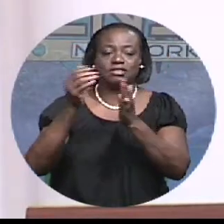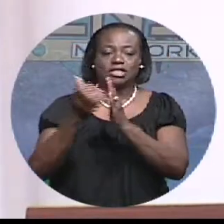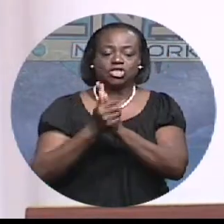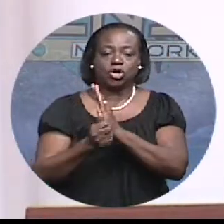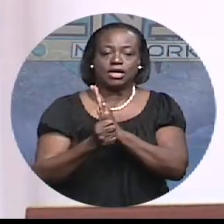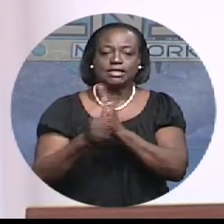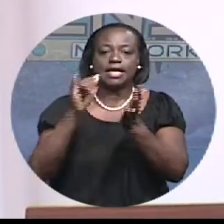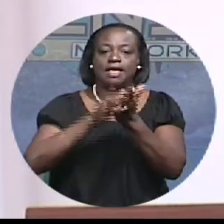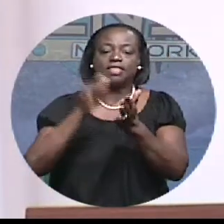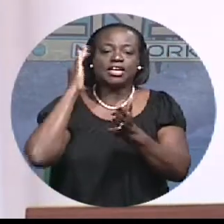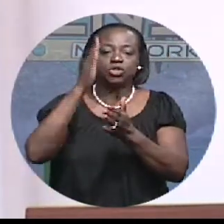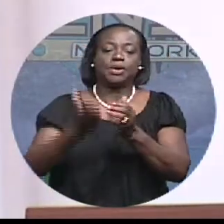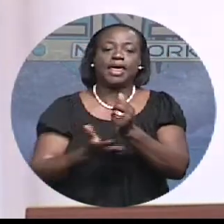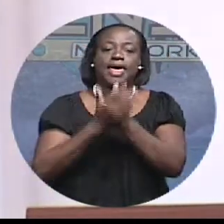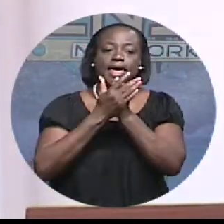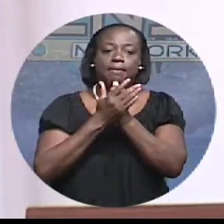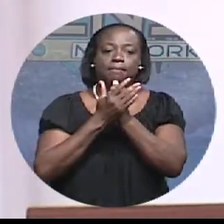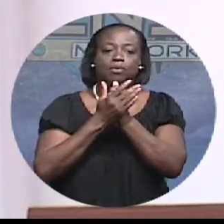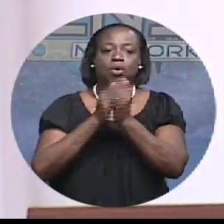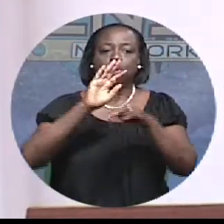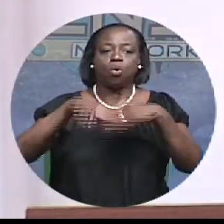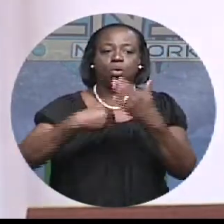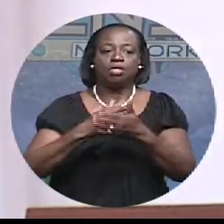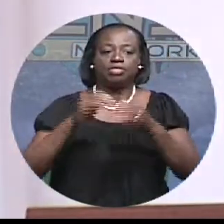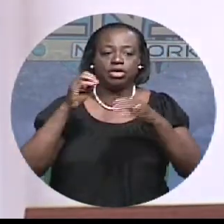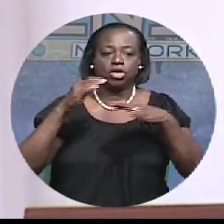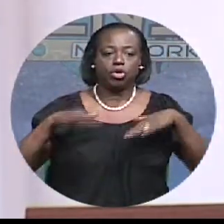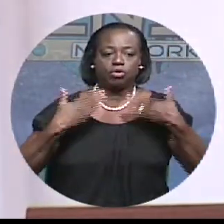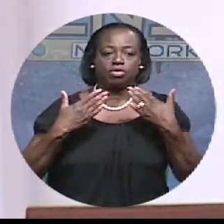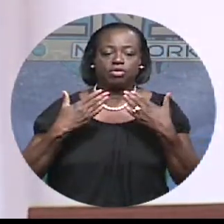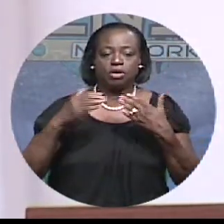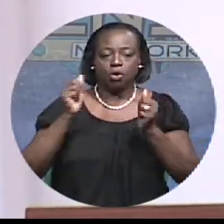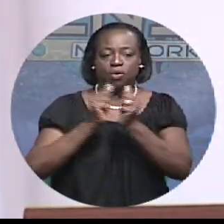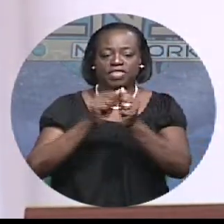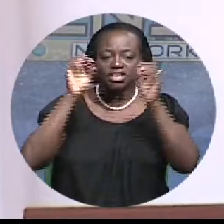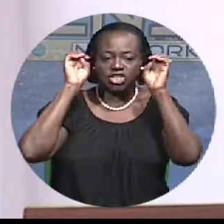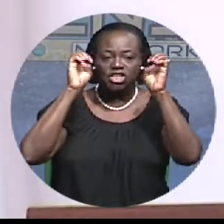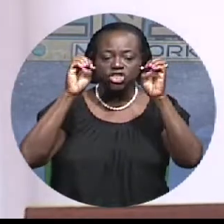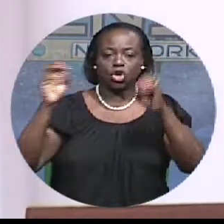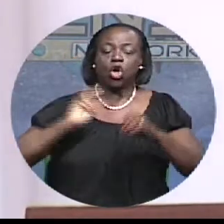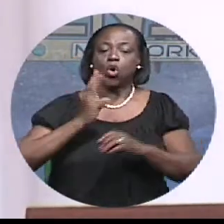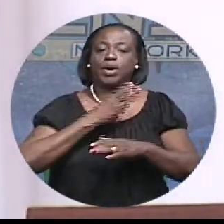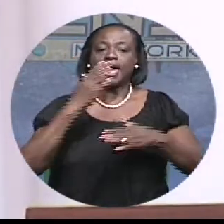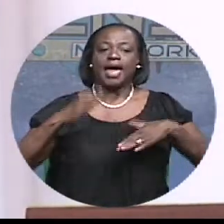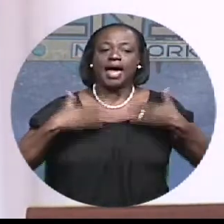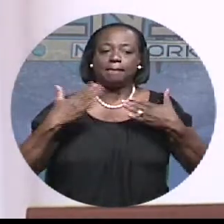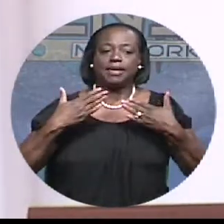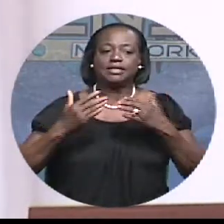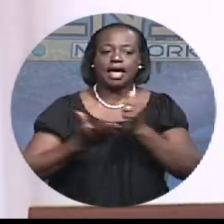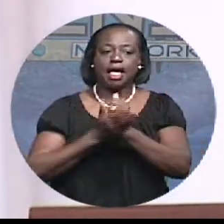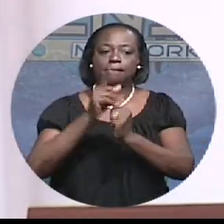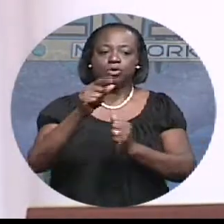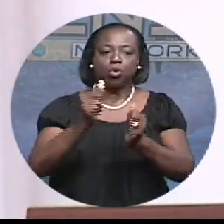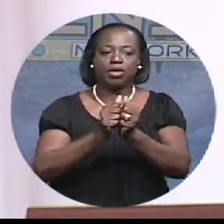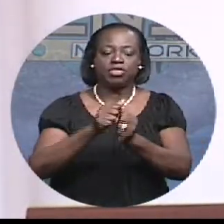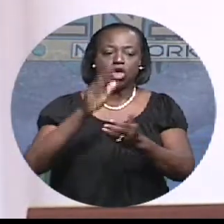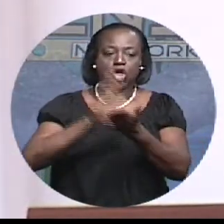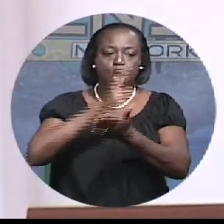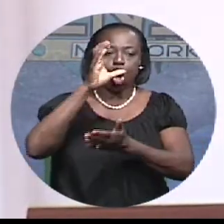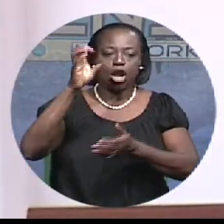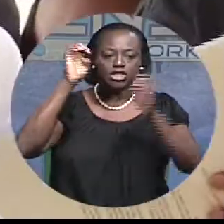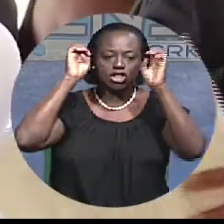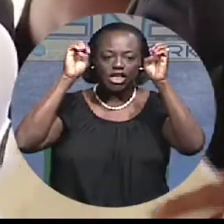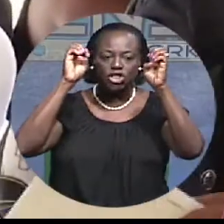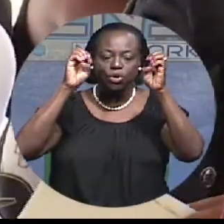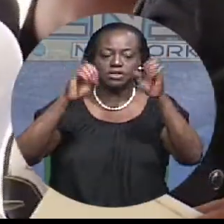towards assisting you with securing your education. We are pleased to assist you with your college education,